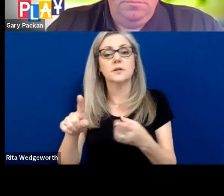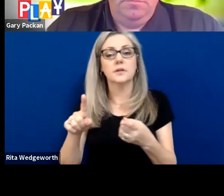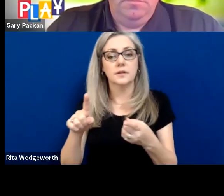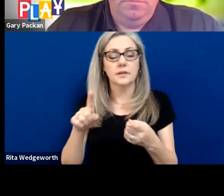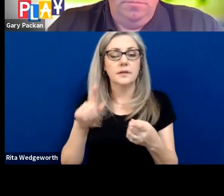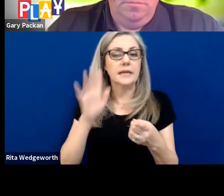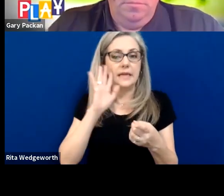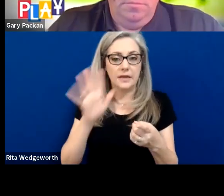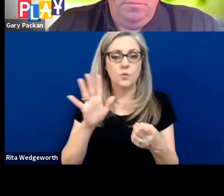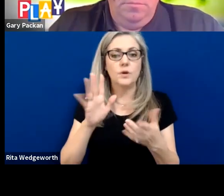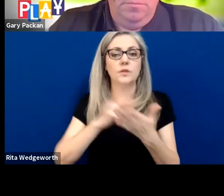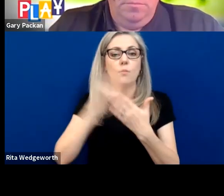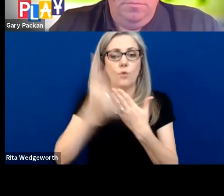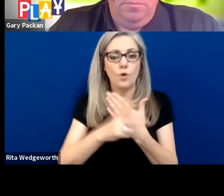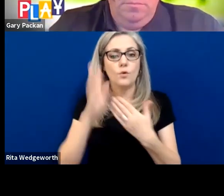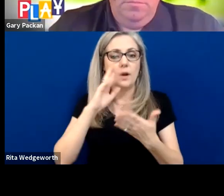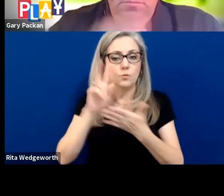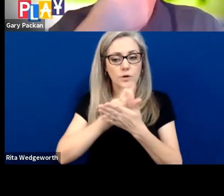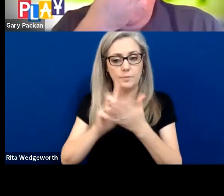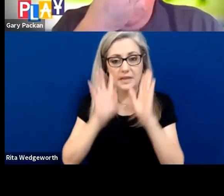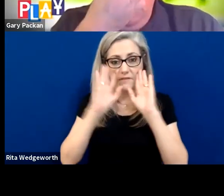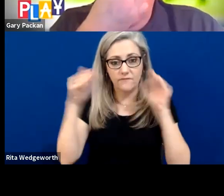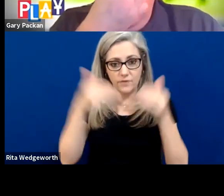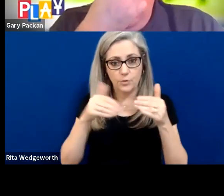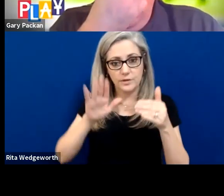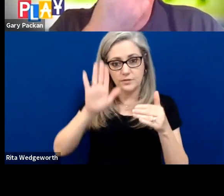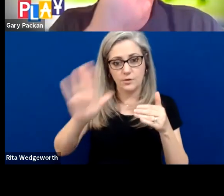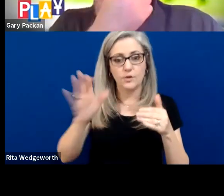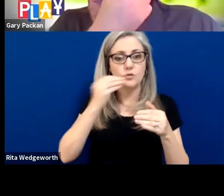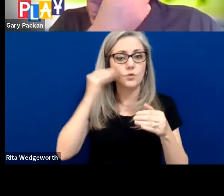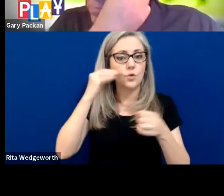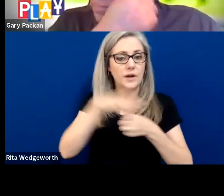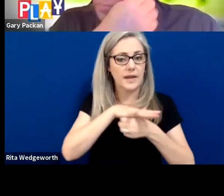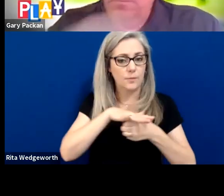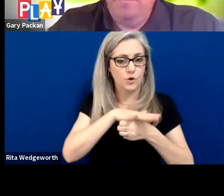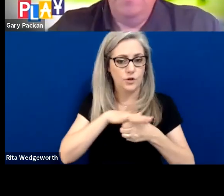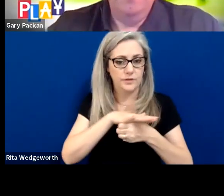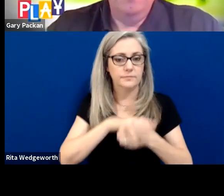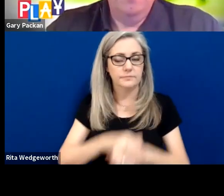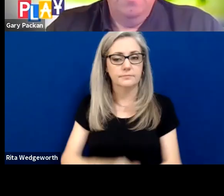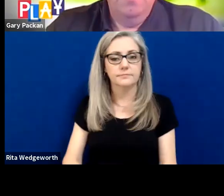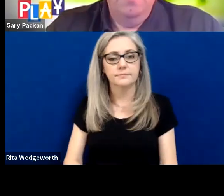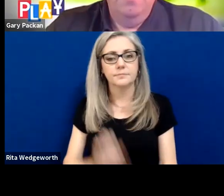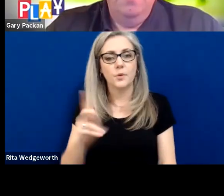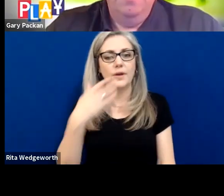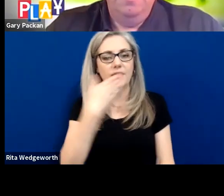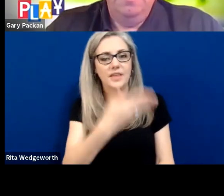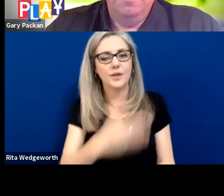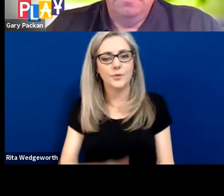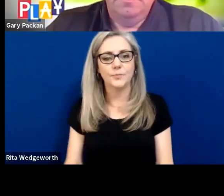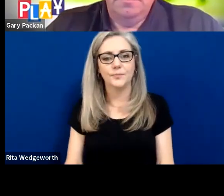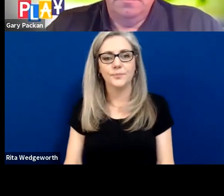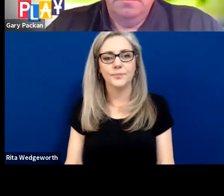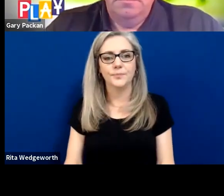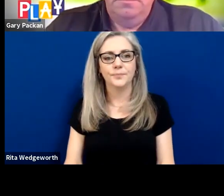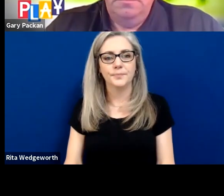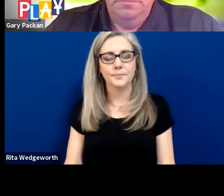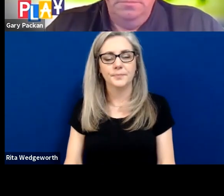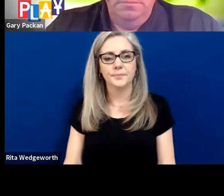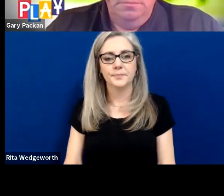your neighborhood and draw residents from your neighborhood. All right, thank you. Yes, sir.